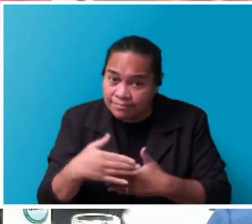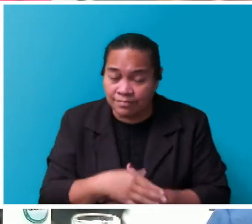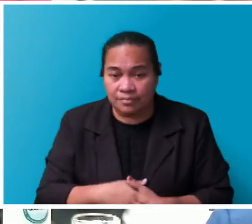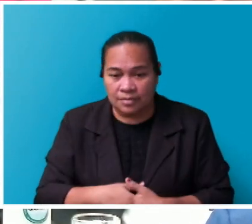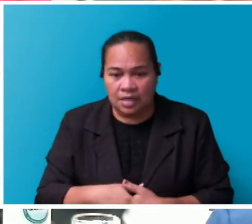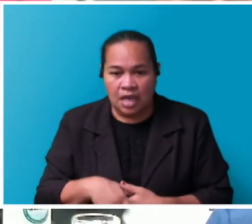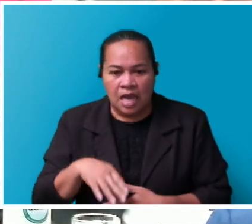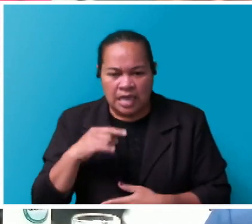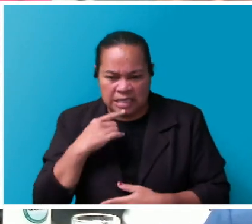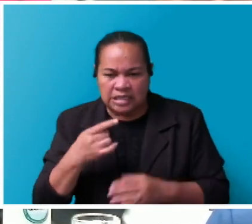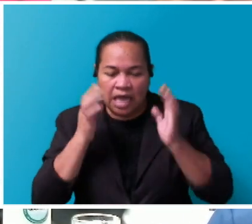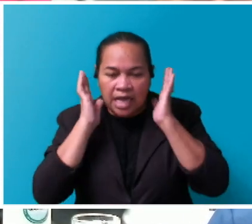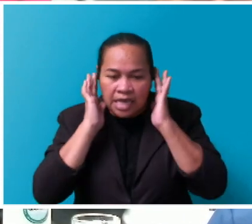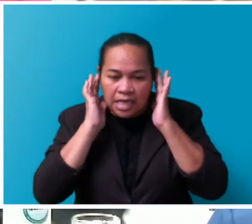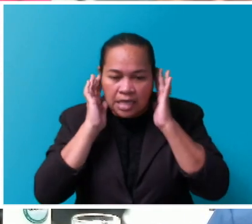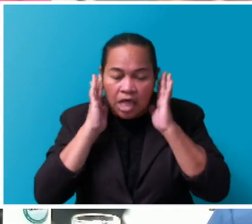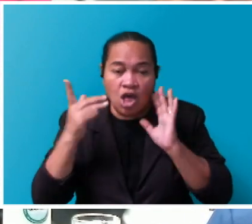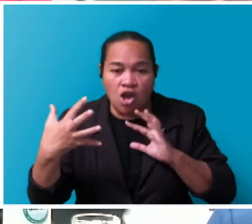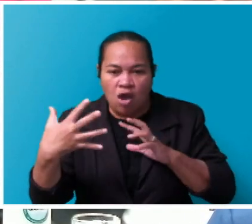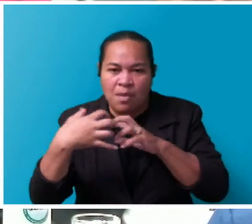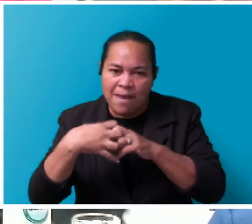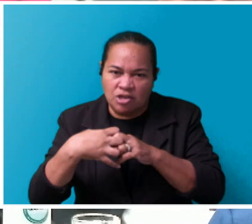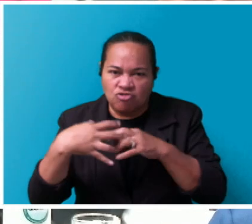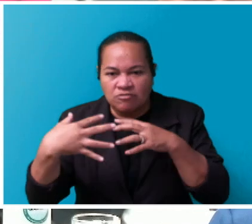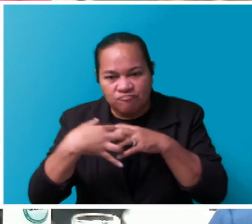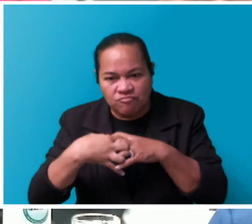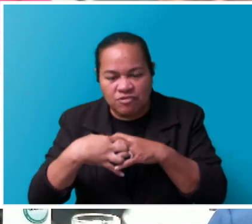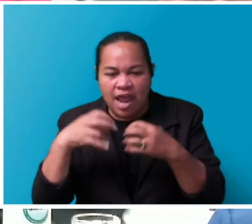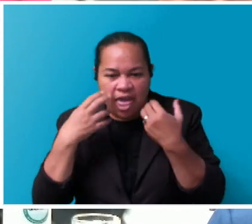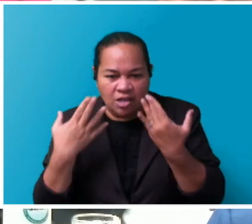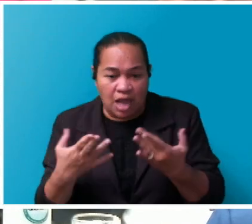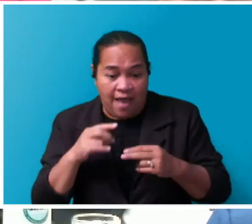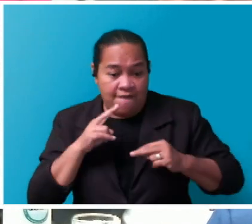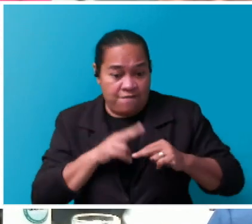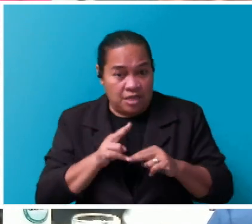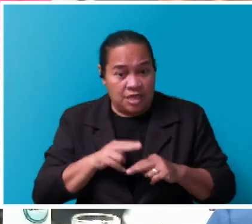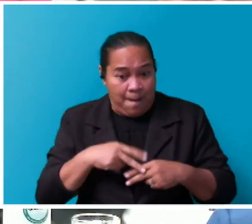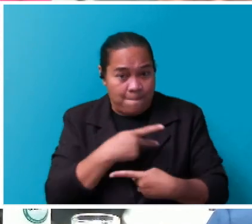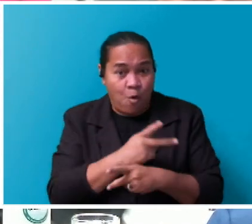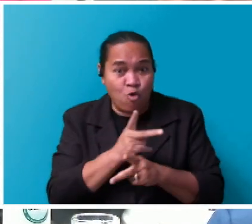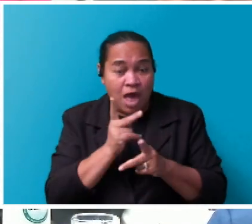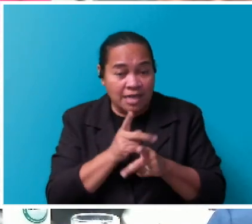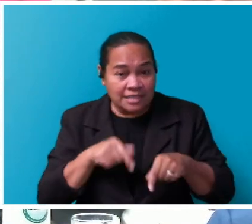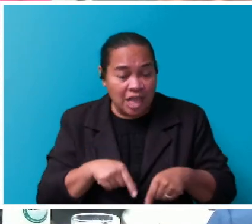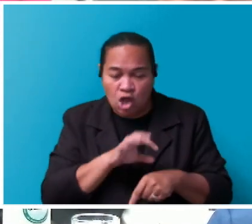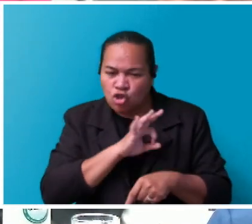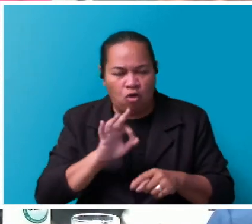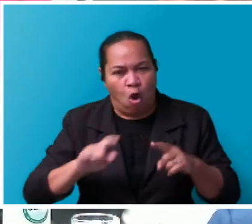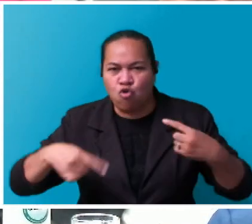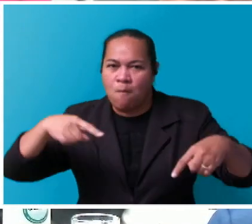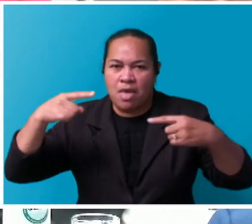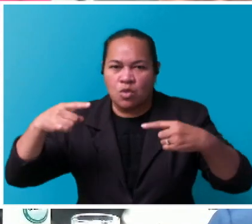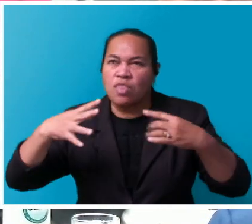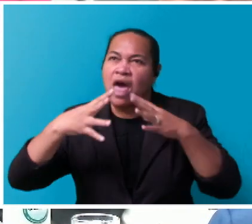the complementary nature of these exports. Fiji products do not compete with